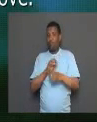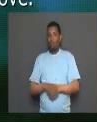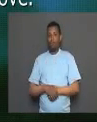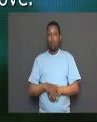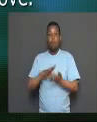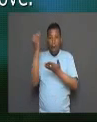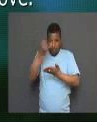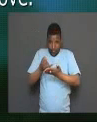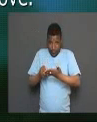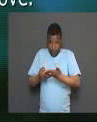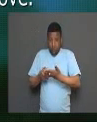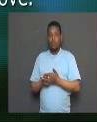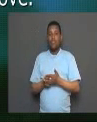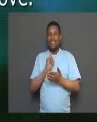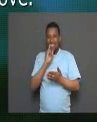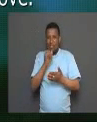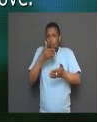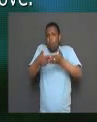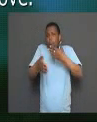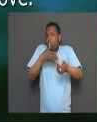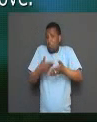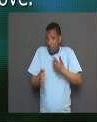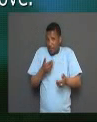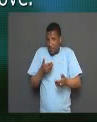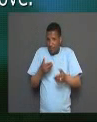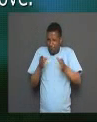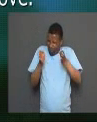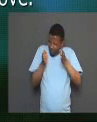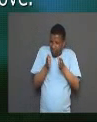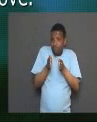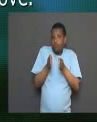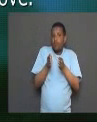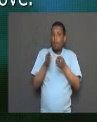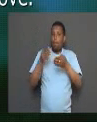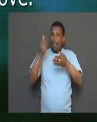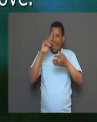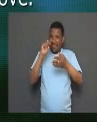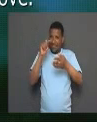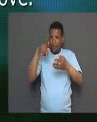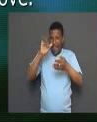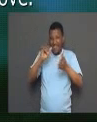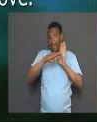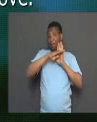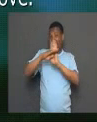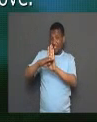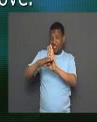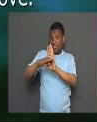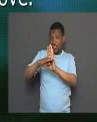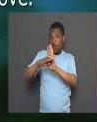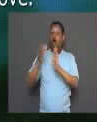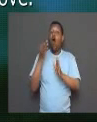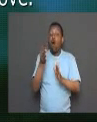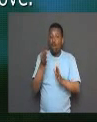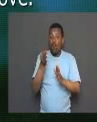A map is a simplified, diminished, plain representation